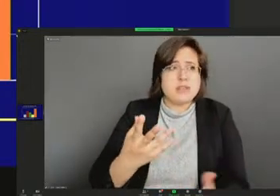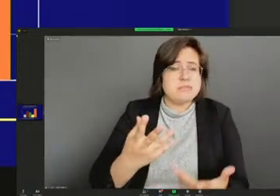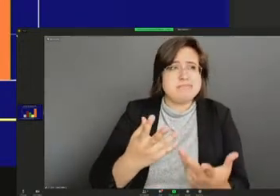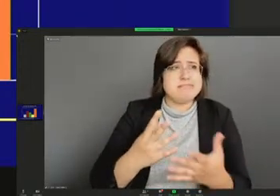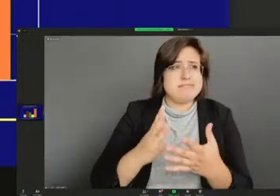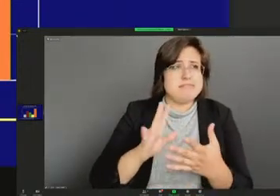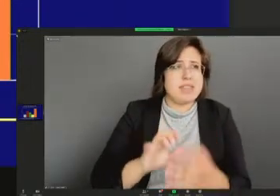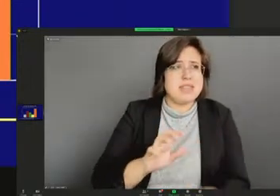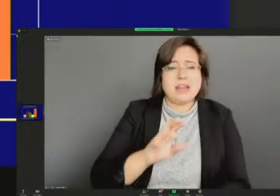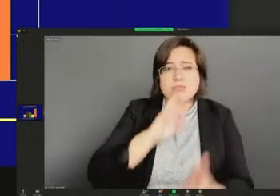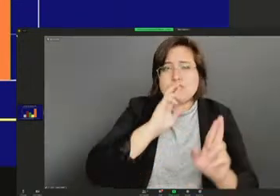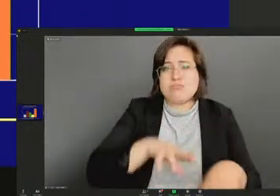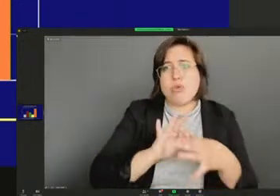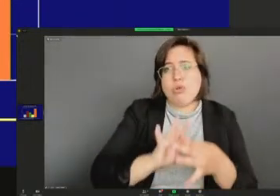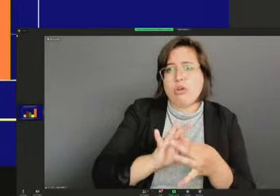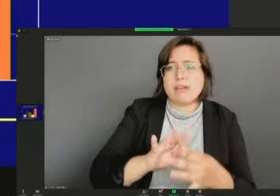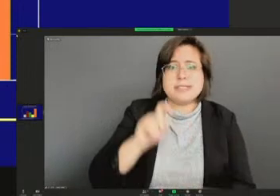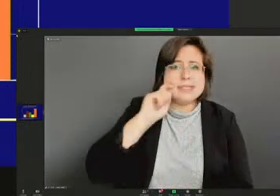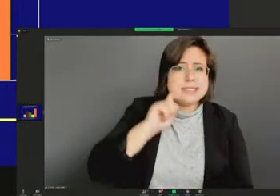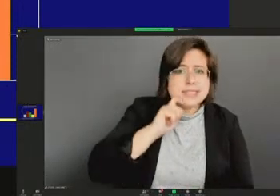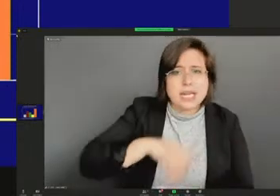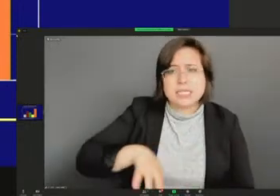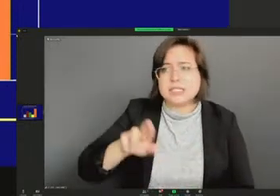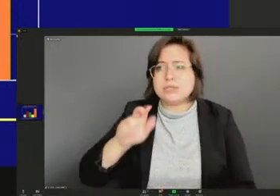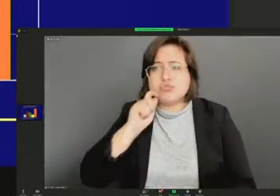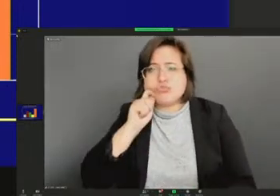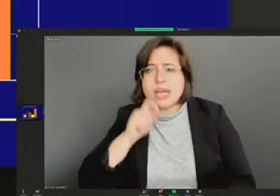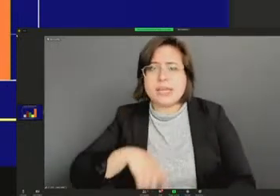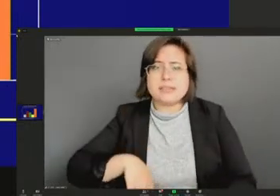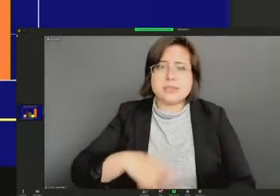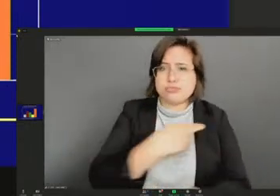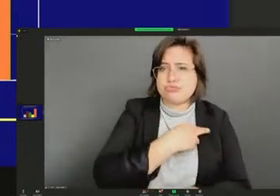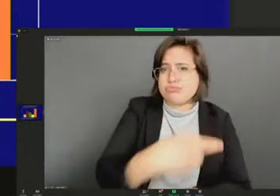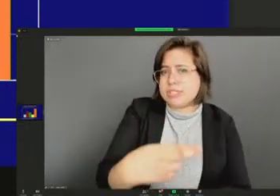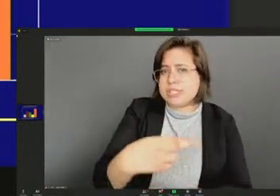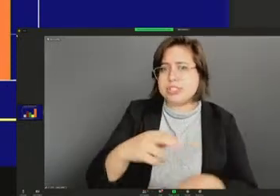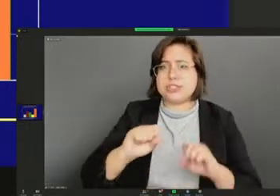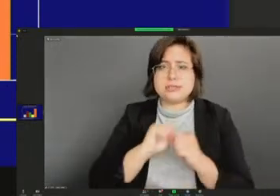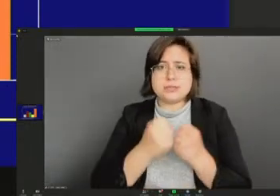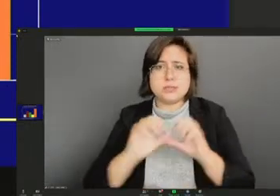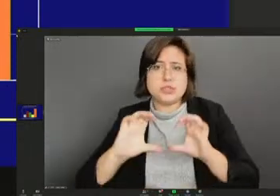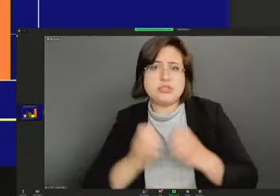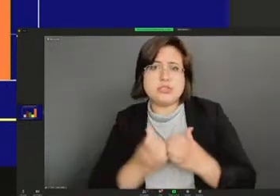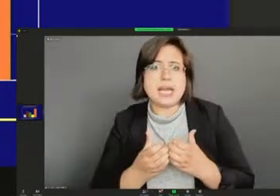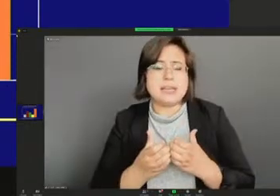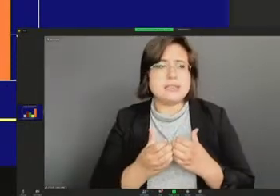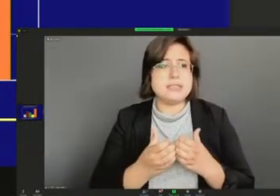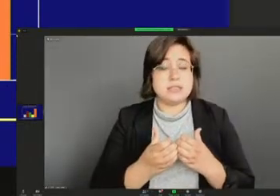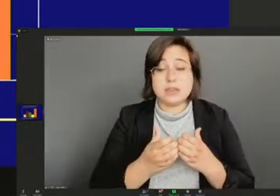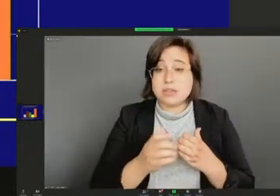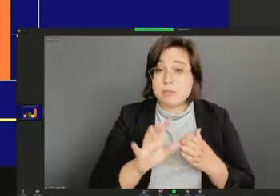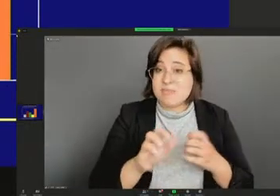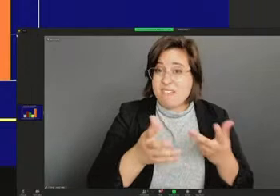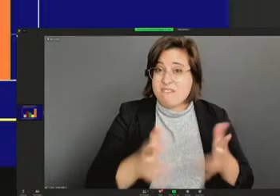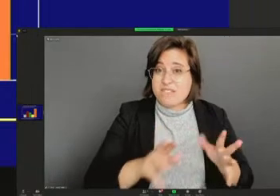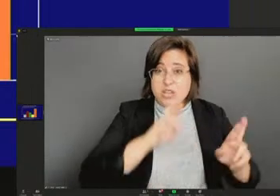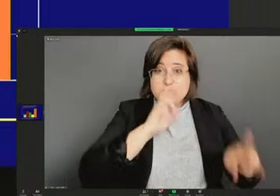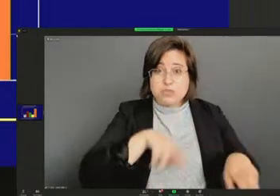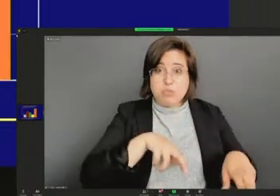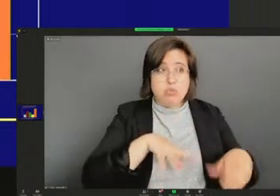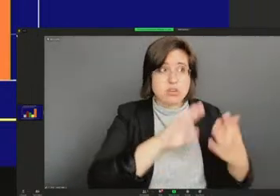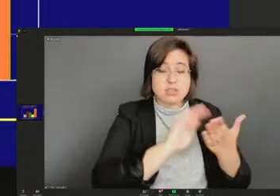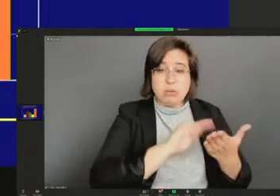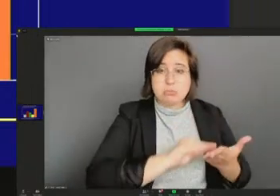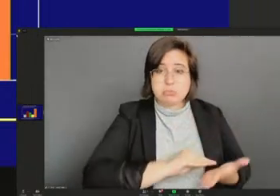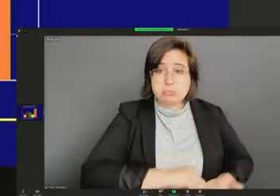your sexual orientation or your religion or your social class. Once you report those experiences, we observe negative health effects.